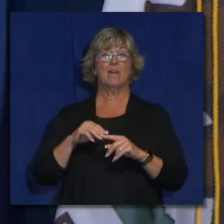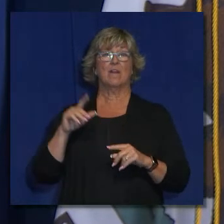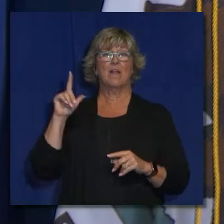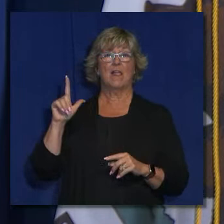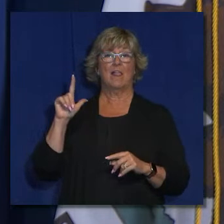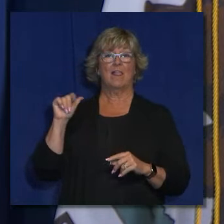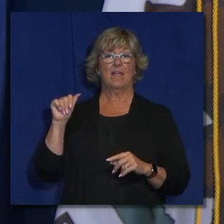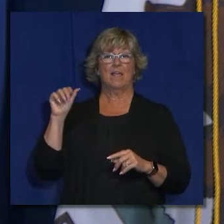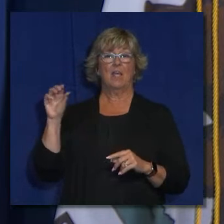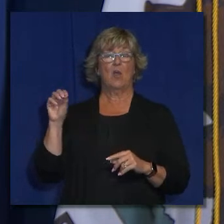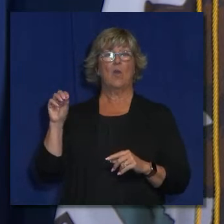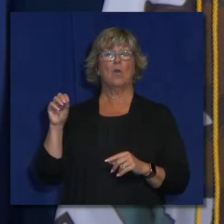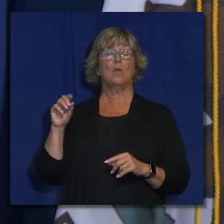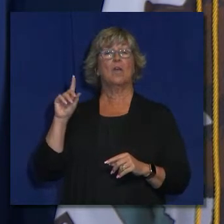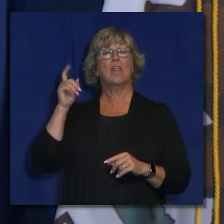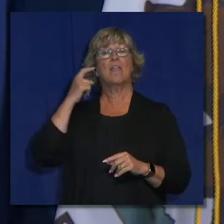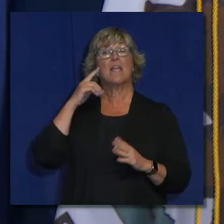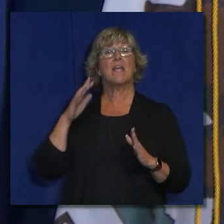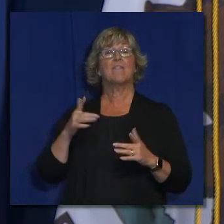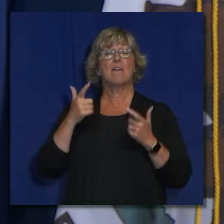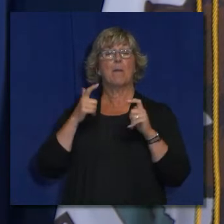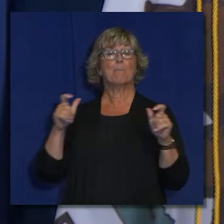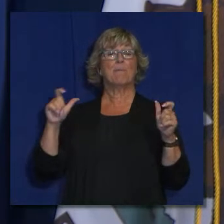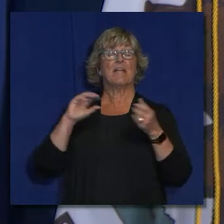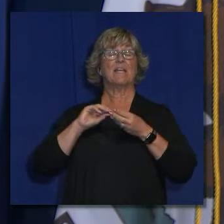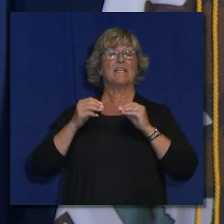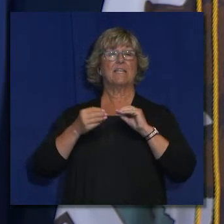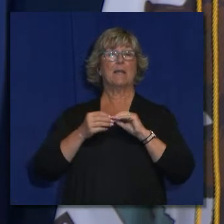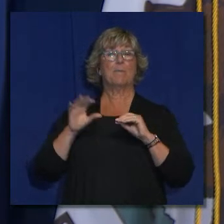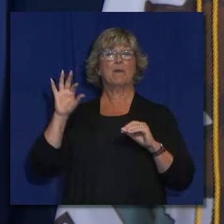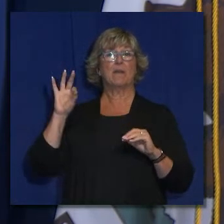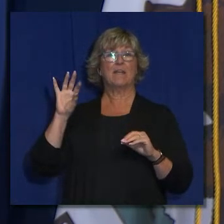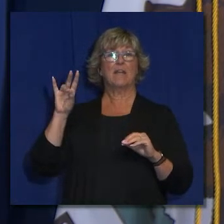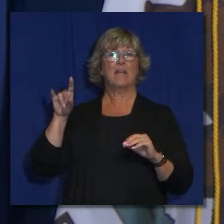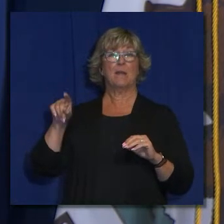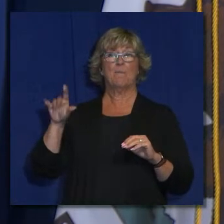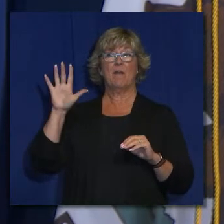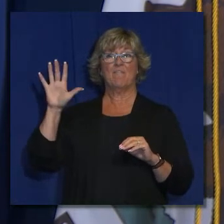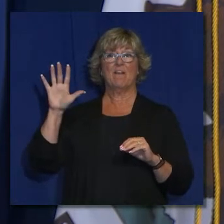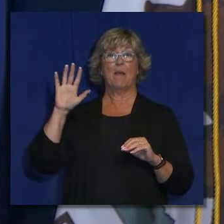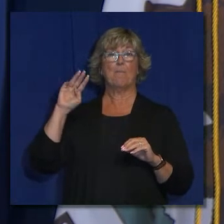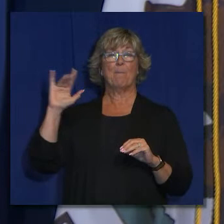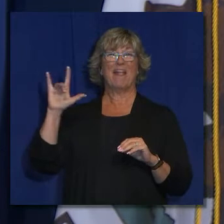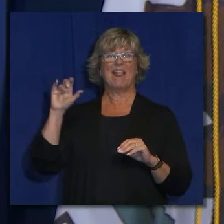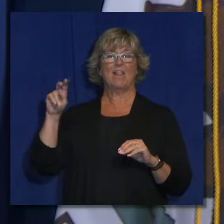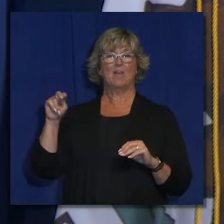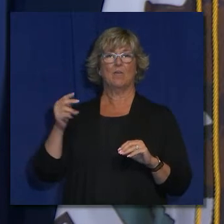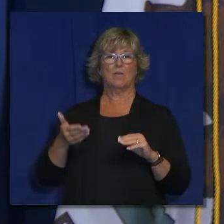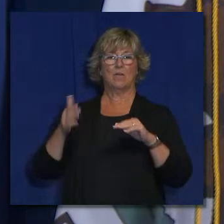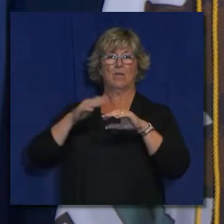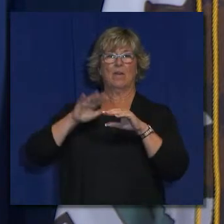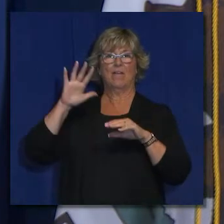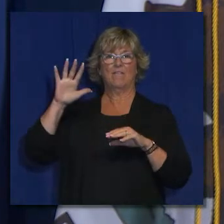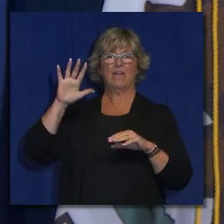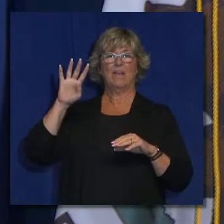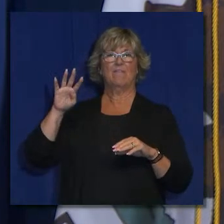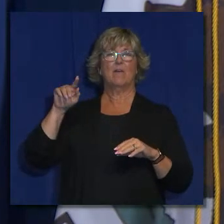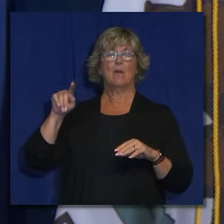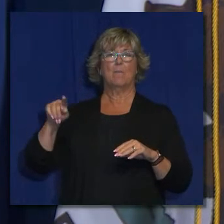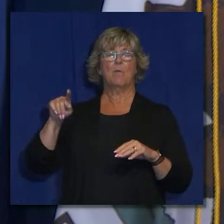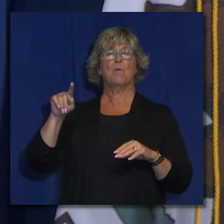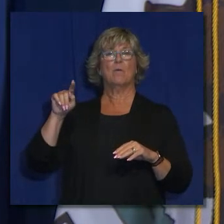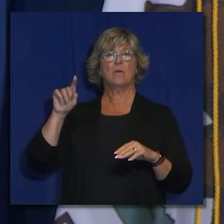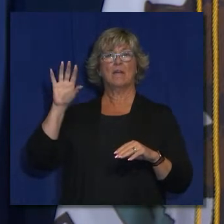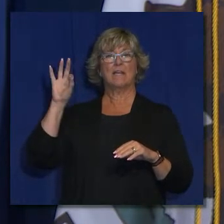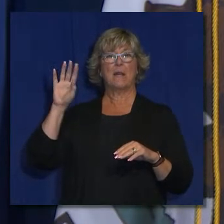has used. The governor put the big number out there. It's $97.5 billion. That's up $54.9 billion